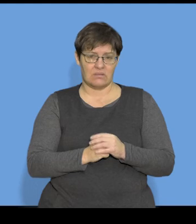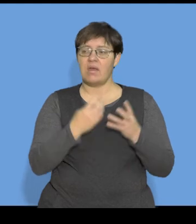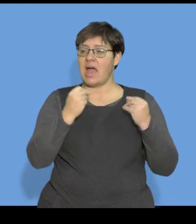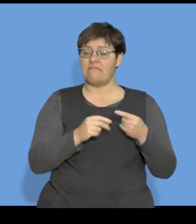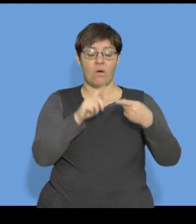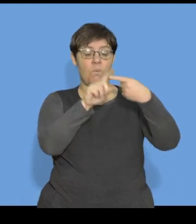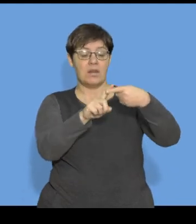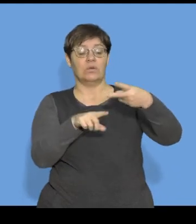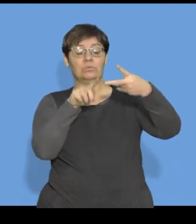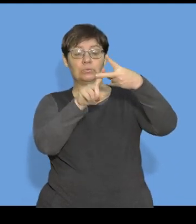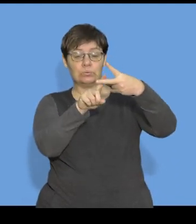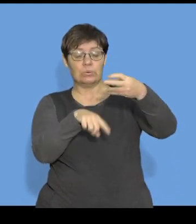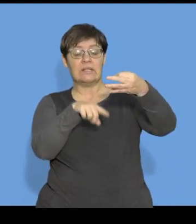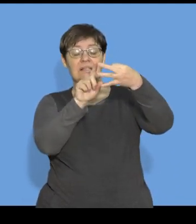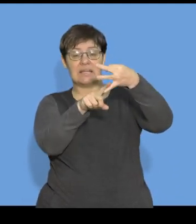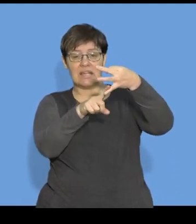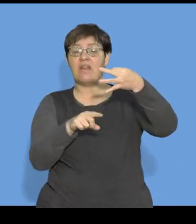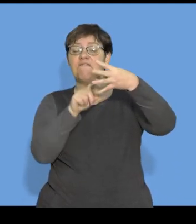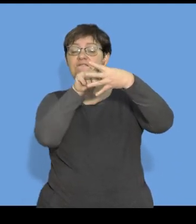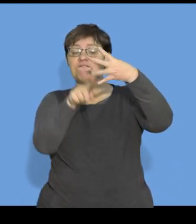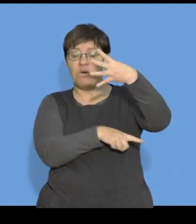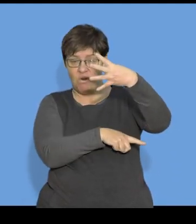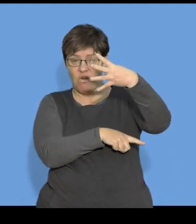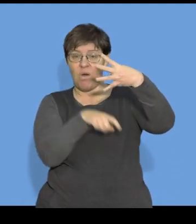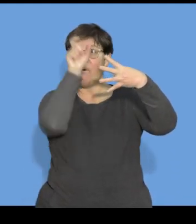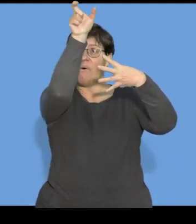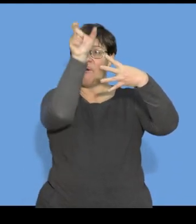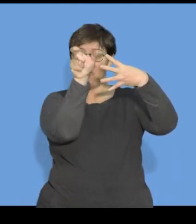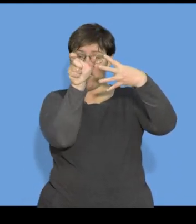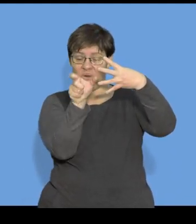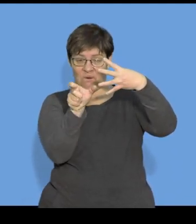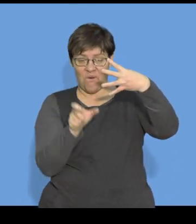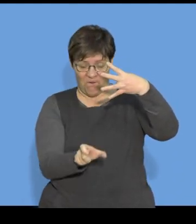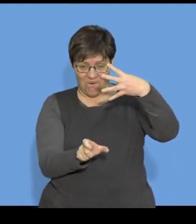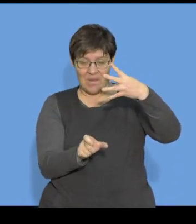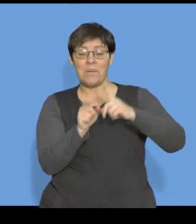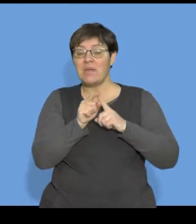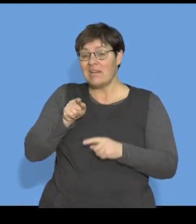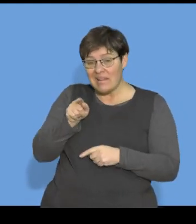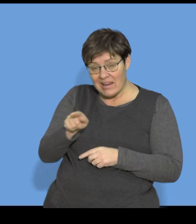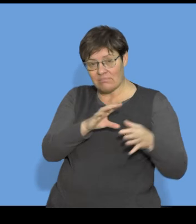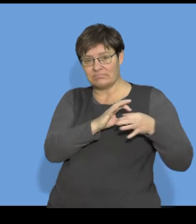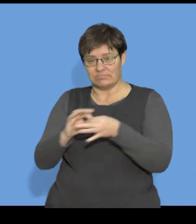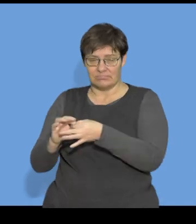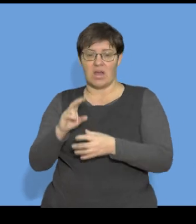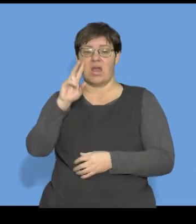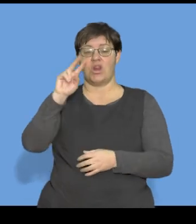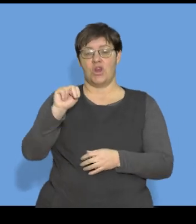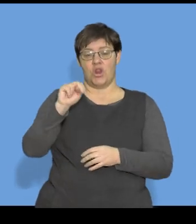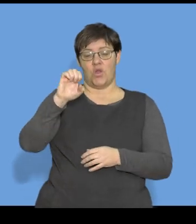1, 2, 3, 4 terms that we're going to deal with when we deal with the